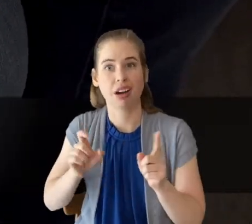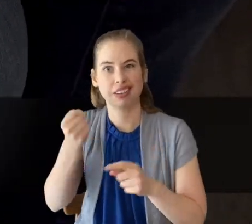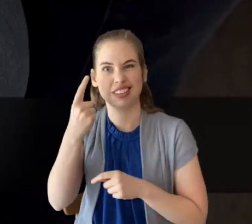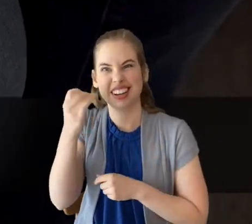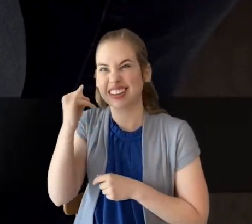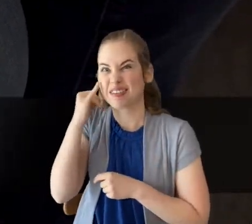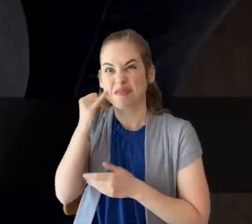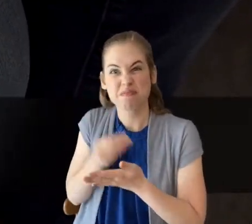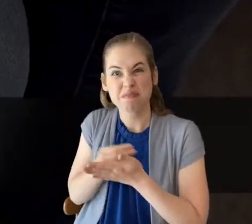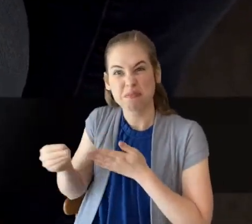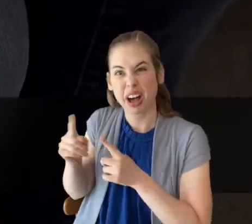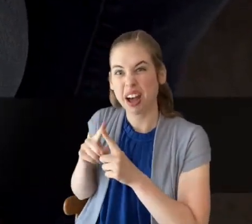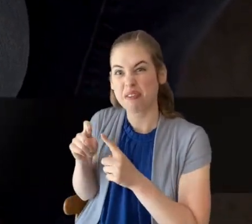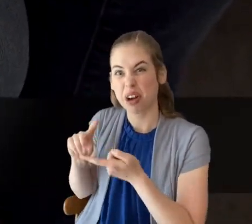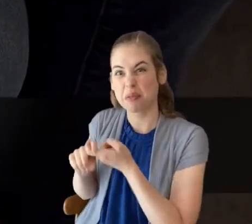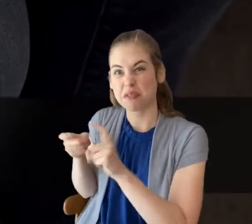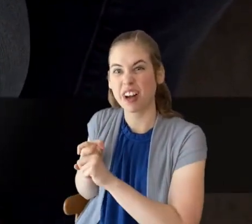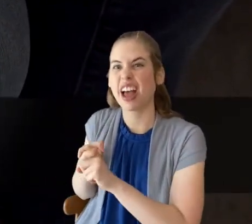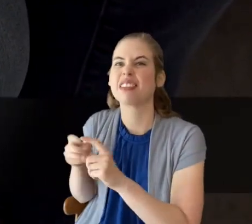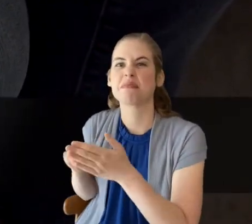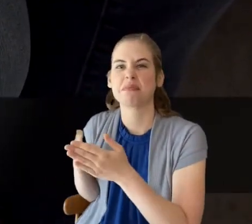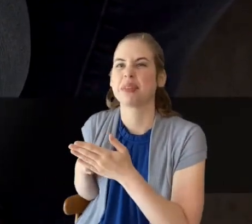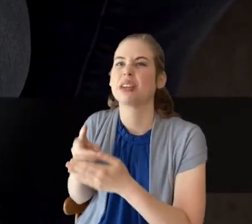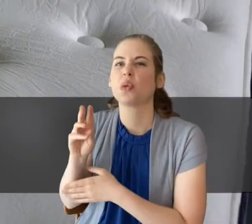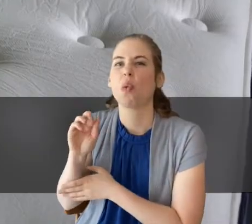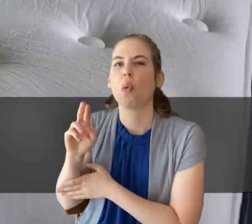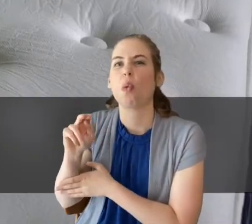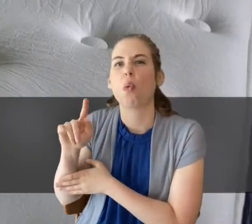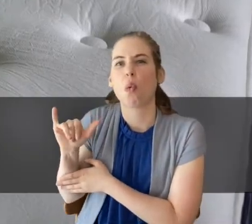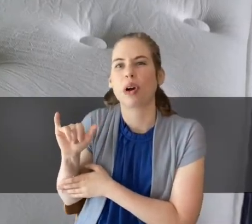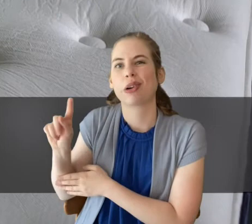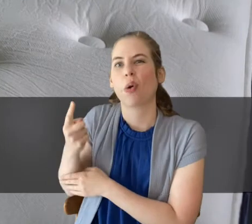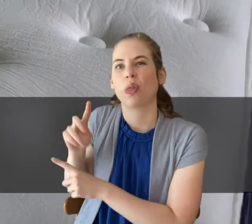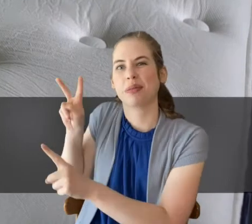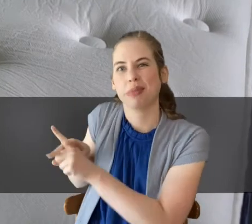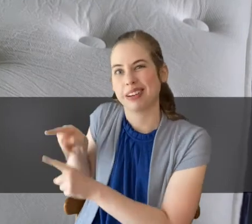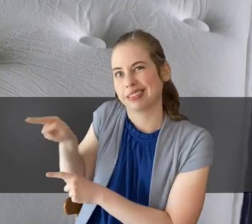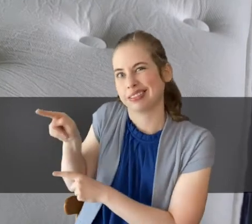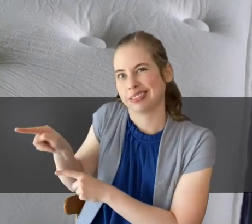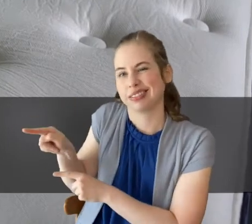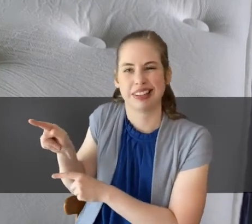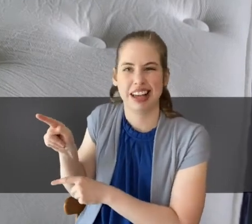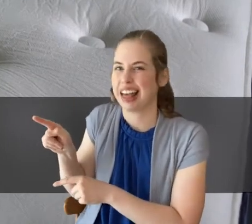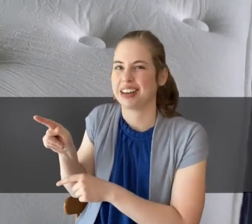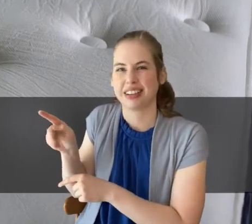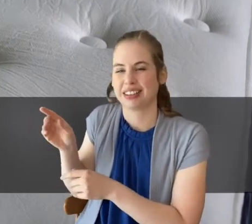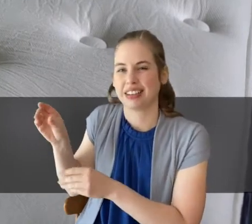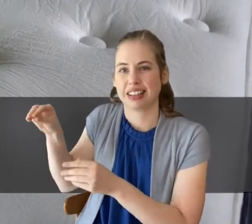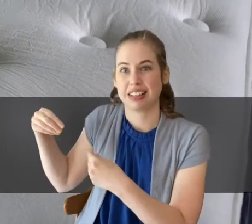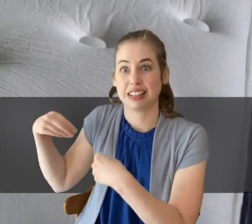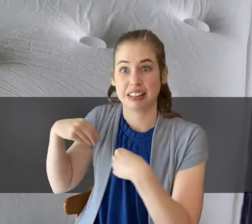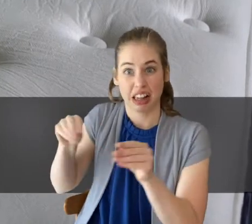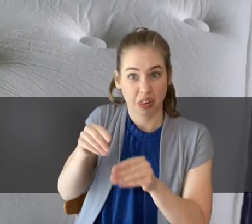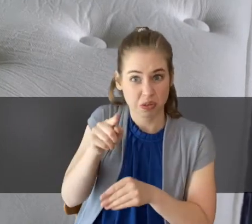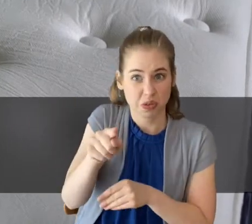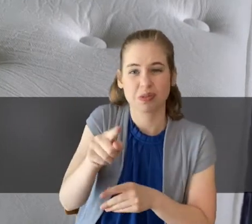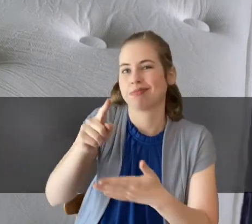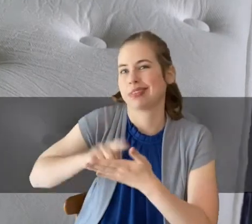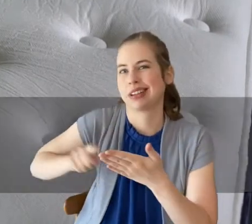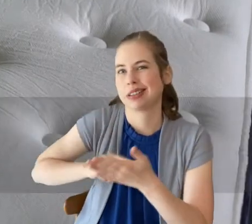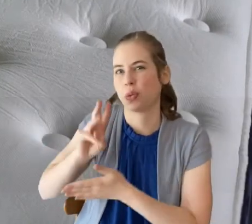however, is only good for the original purchaser. You can check out WinkBed's site, winkbeds.com, to find out